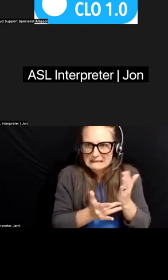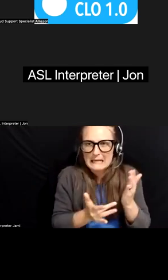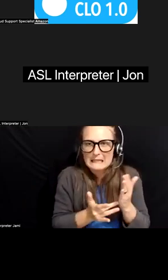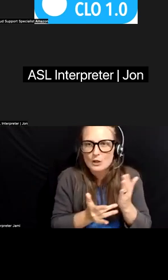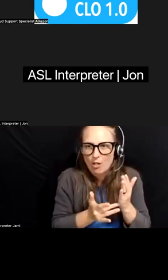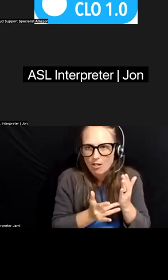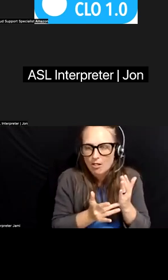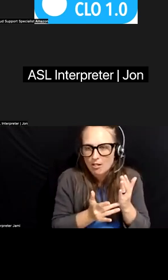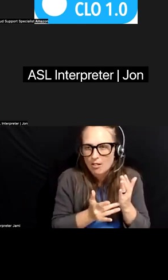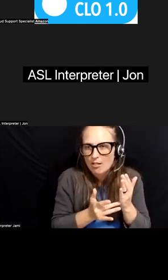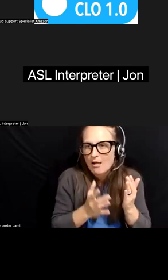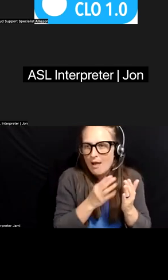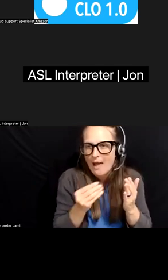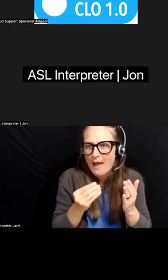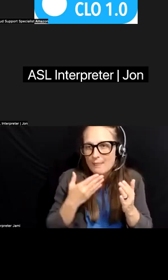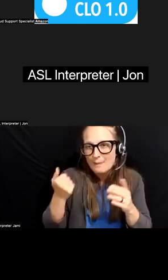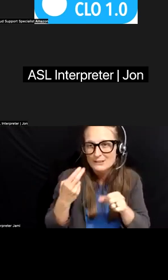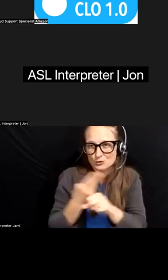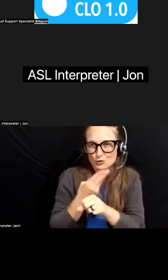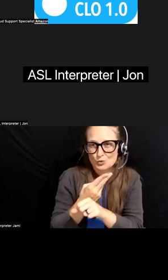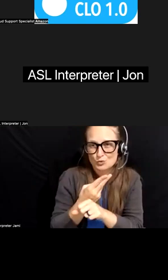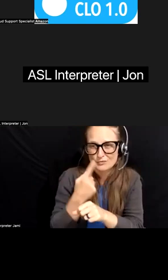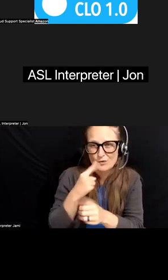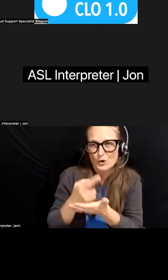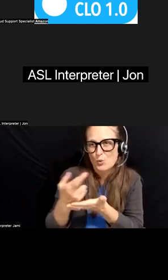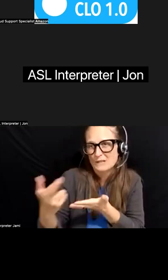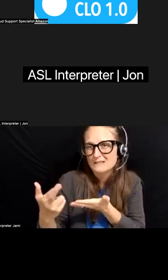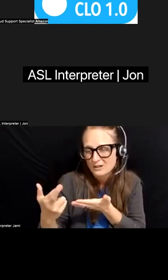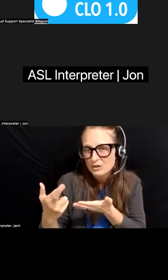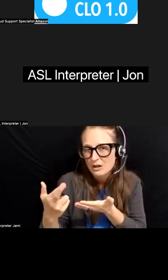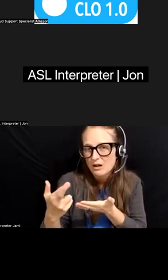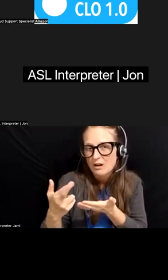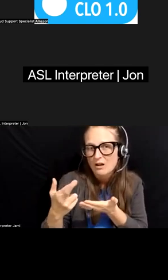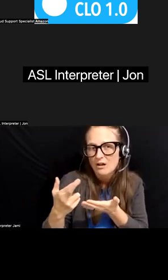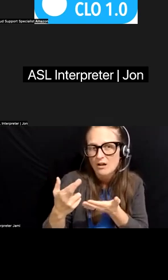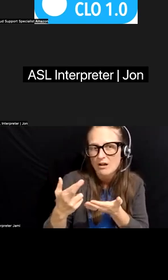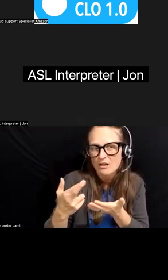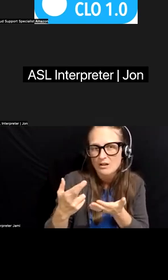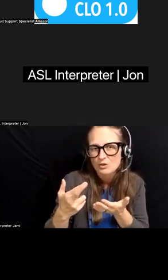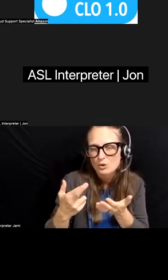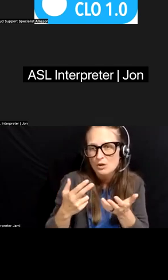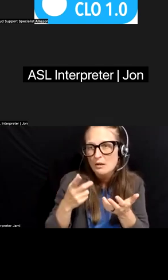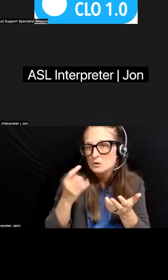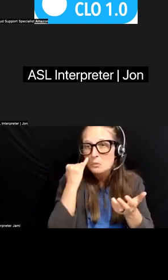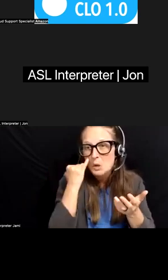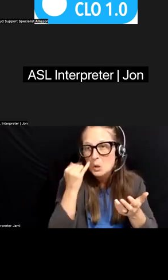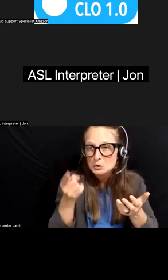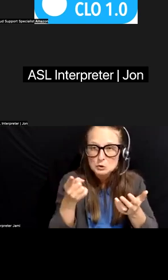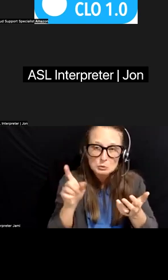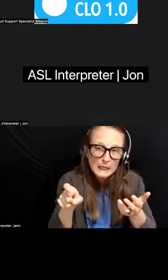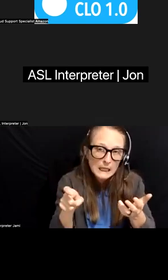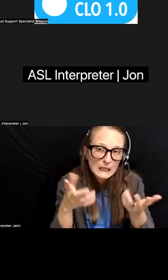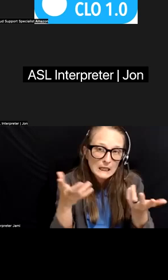best utilization of your resources, because you're going to craft the compute. Like, let's say you need